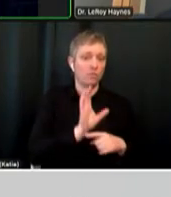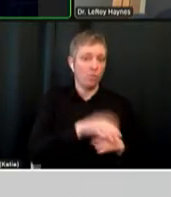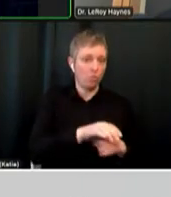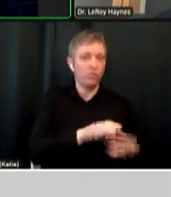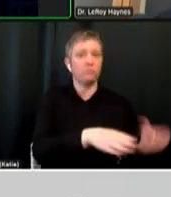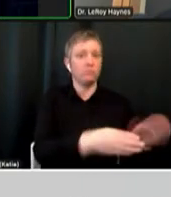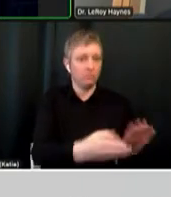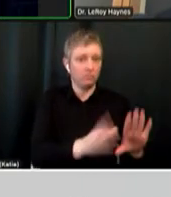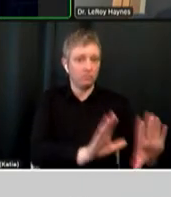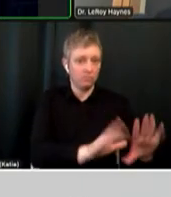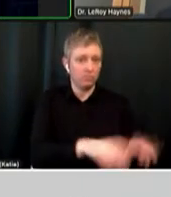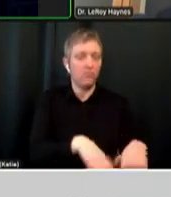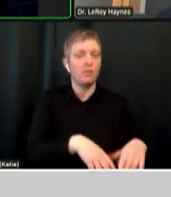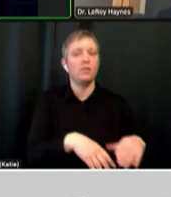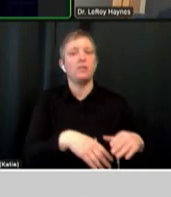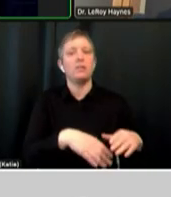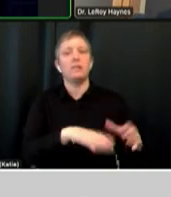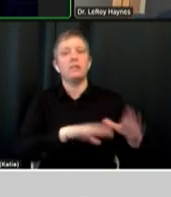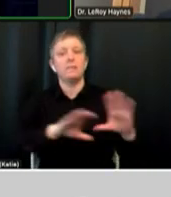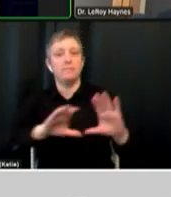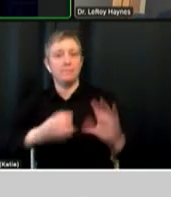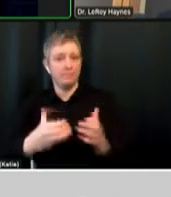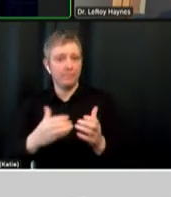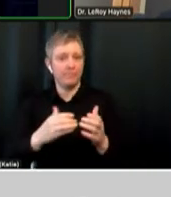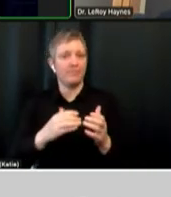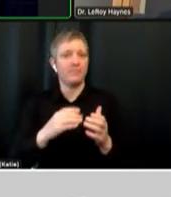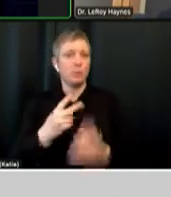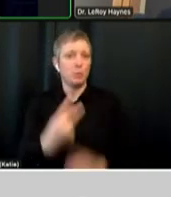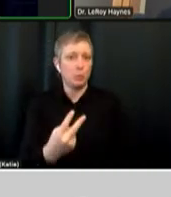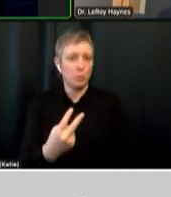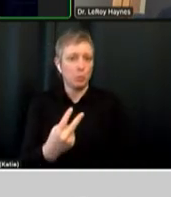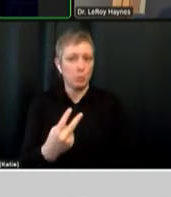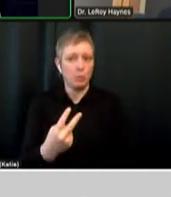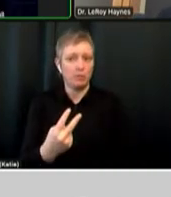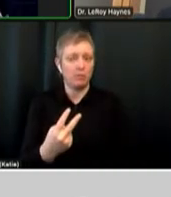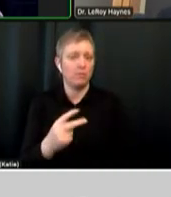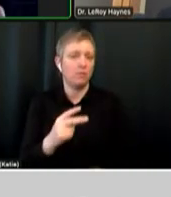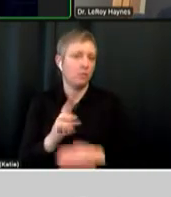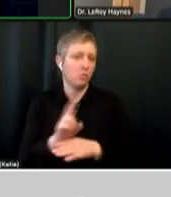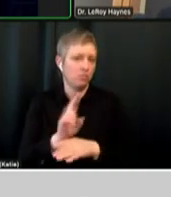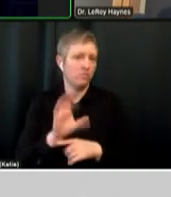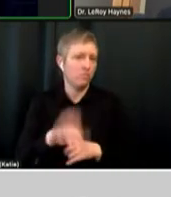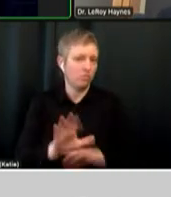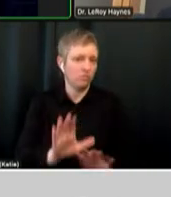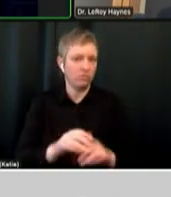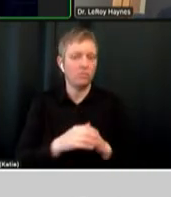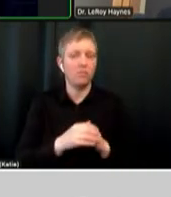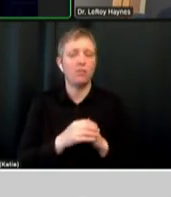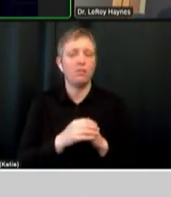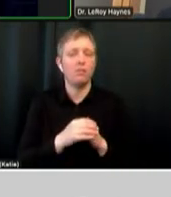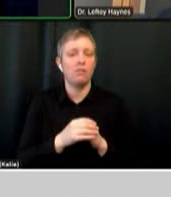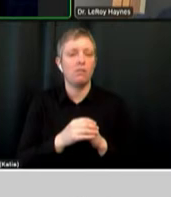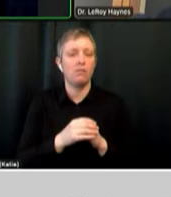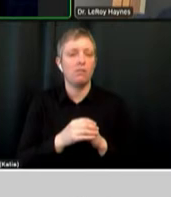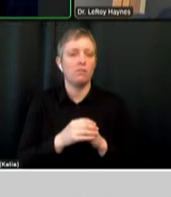carved out category 2 uses of force. And category 2 uses of force, mainly those are